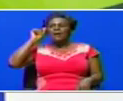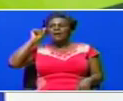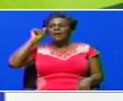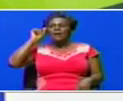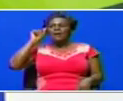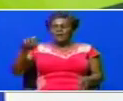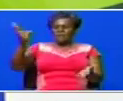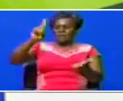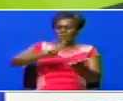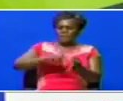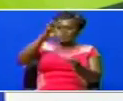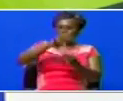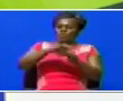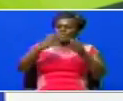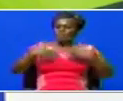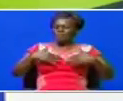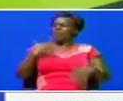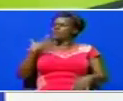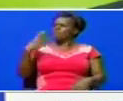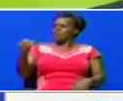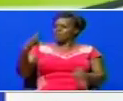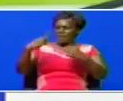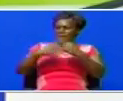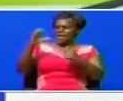The registered number of voters,